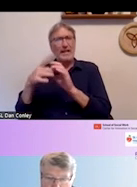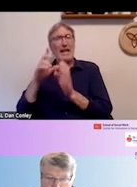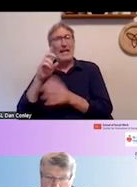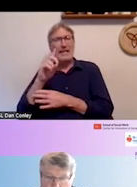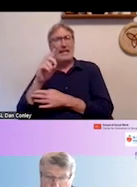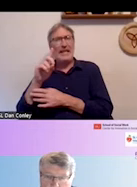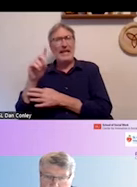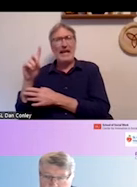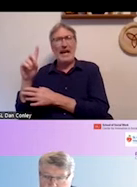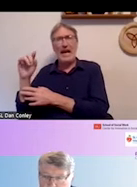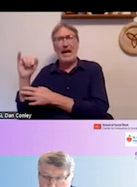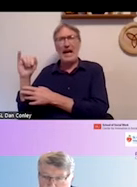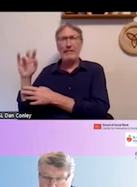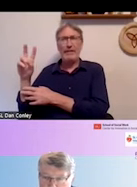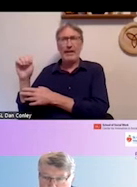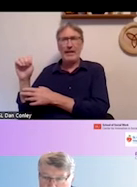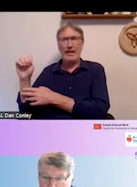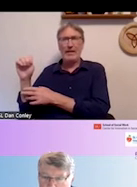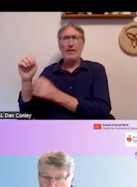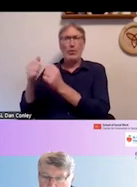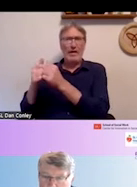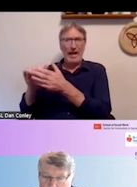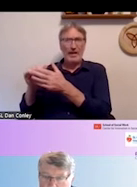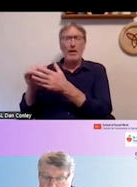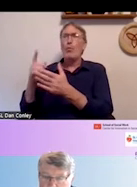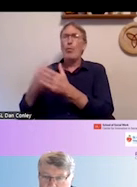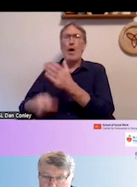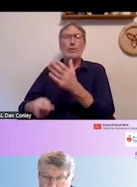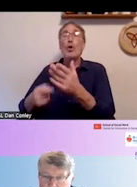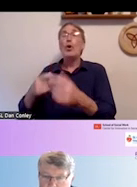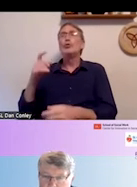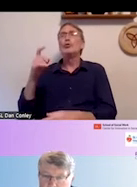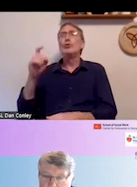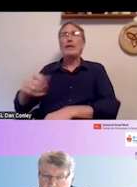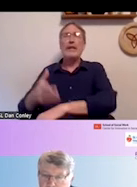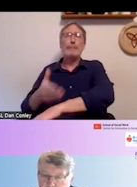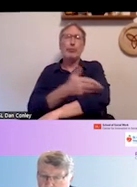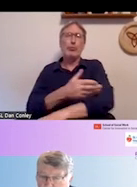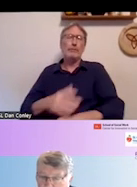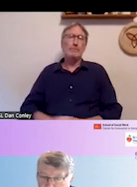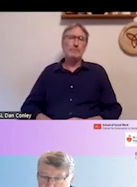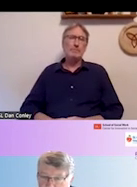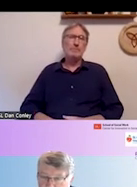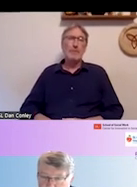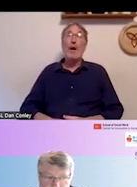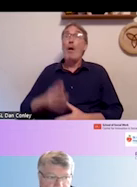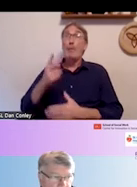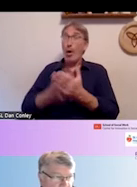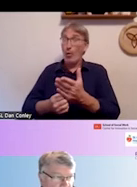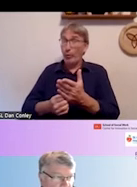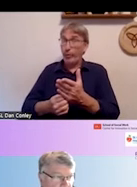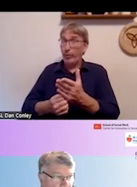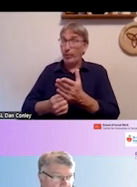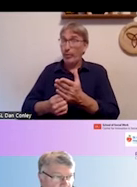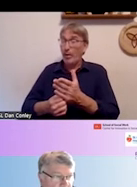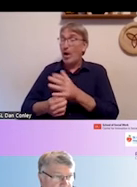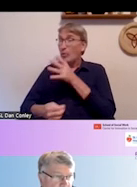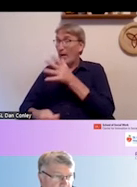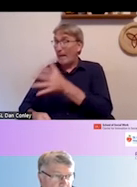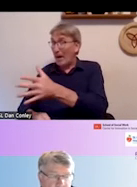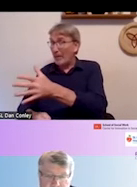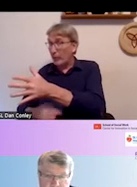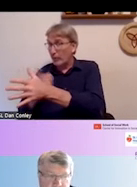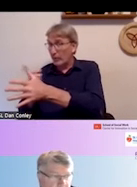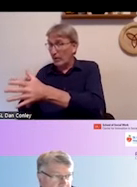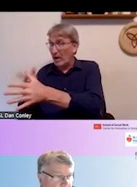trust. And what did you notice and what could have been improved from both ends, from the first responders end and